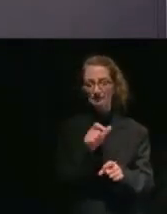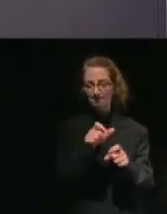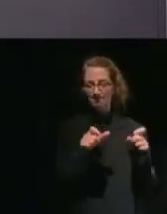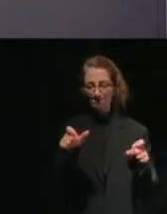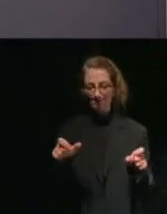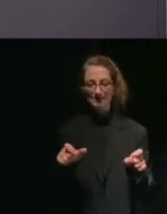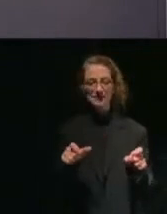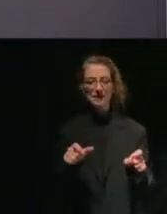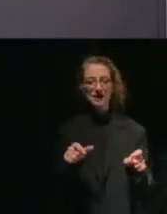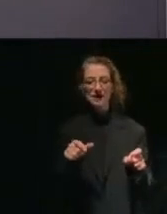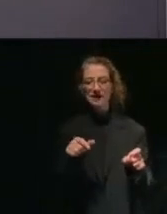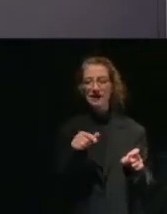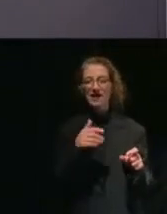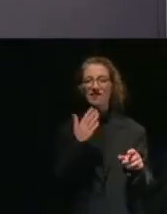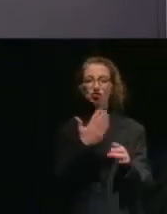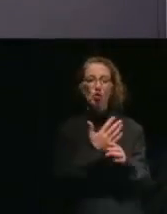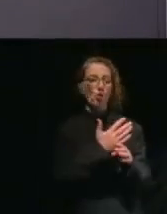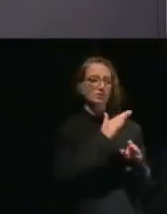is also not suitable.